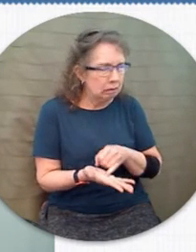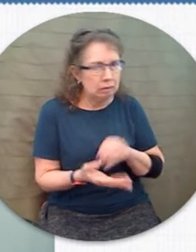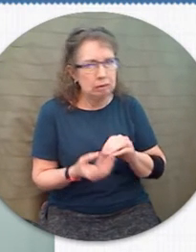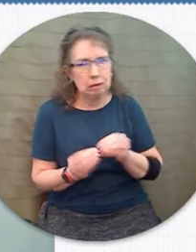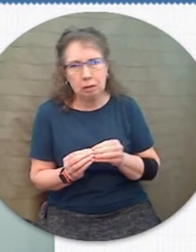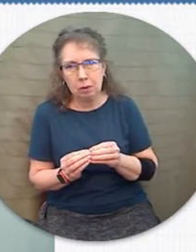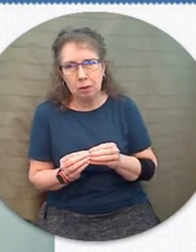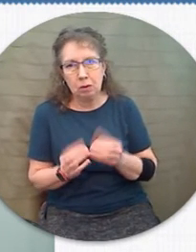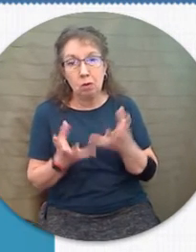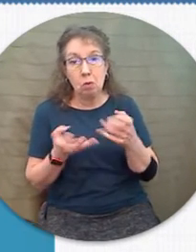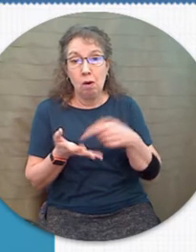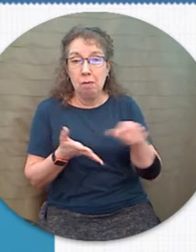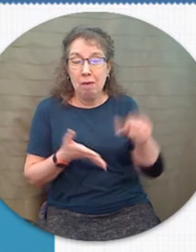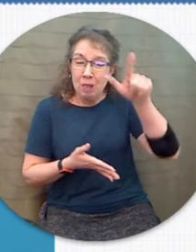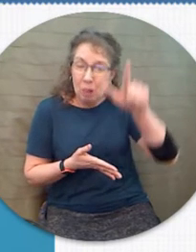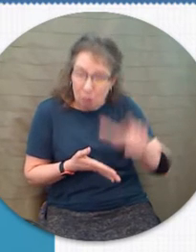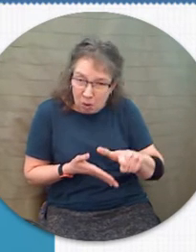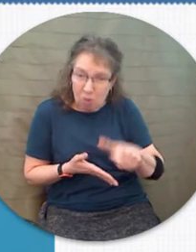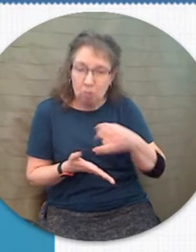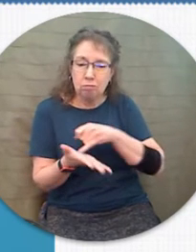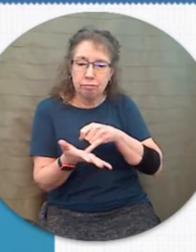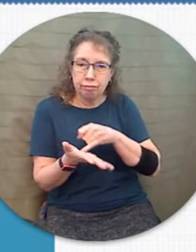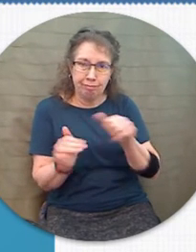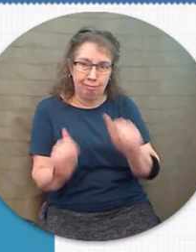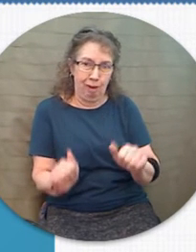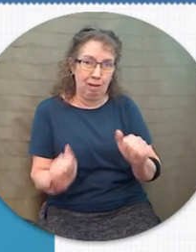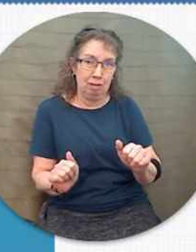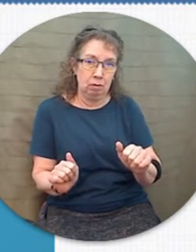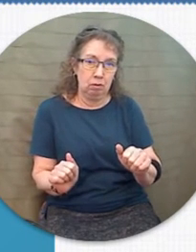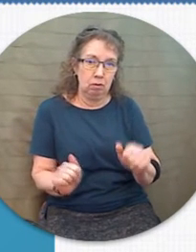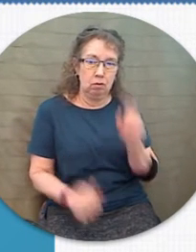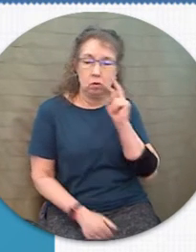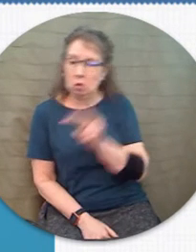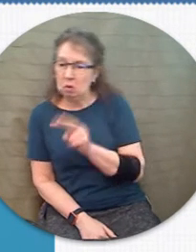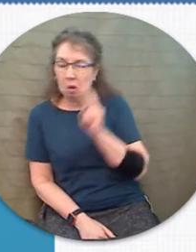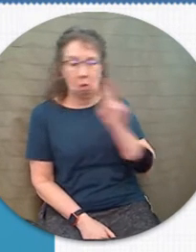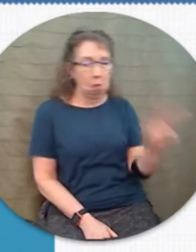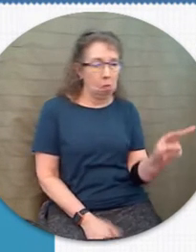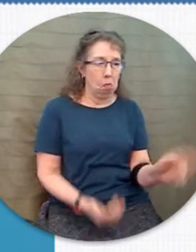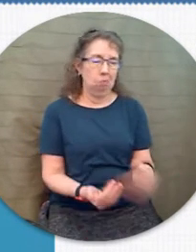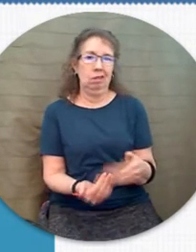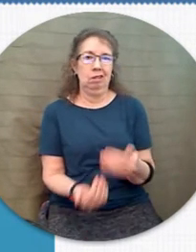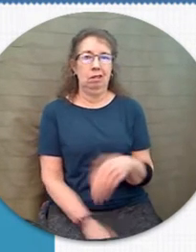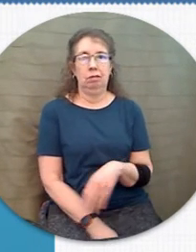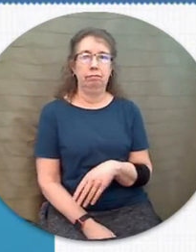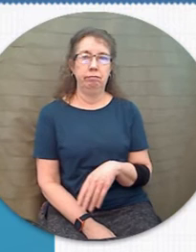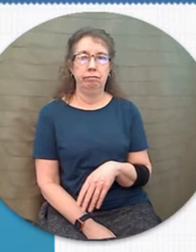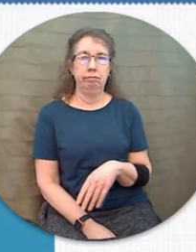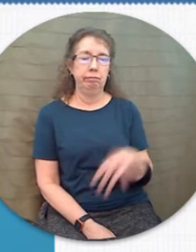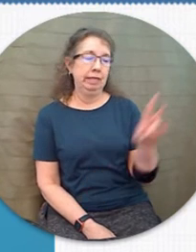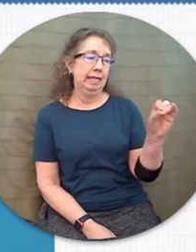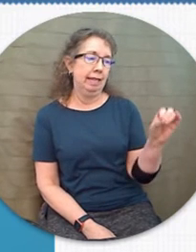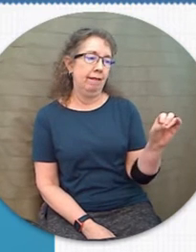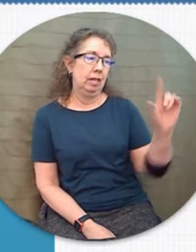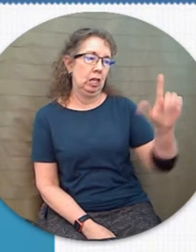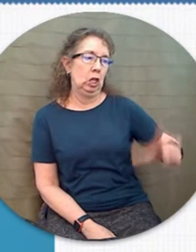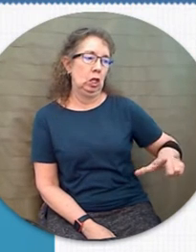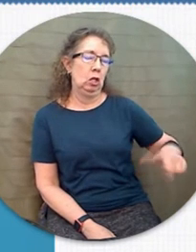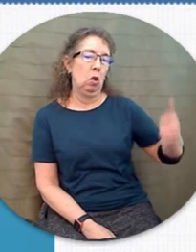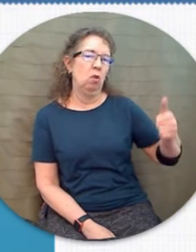as possible. Now you might look at this and you say, oh, easy. 70. That one has lower